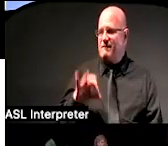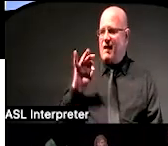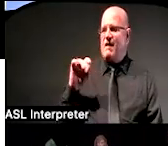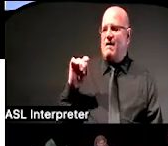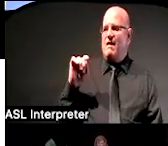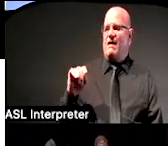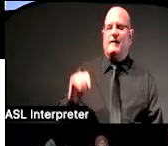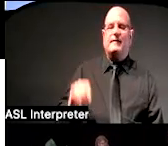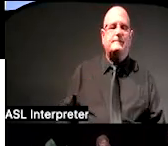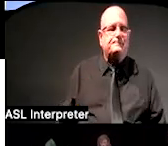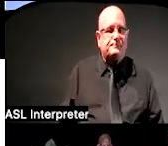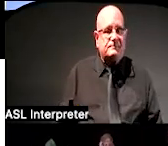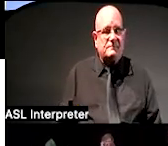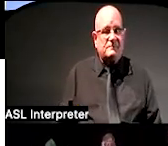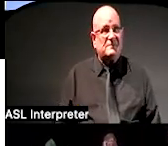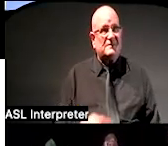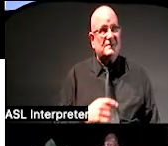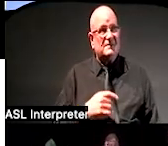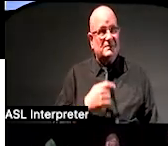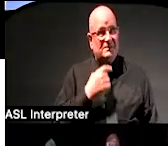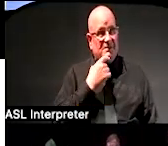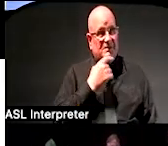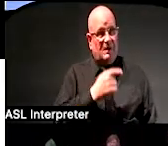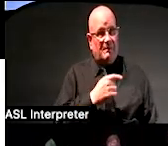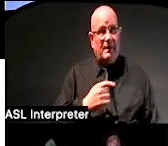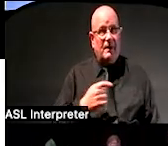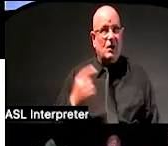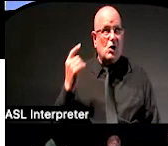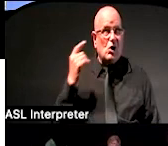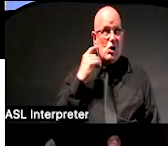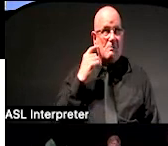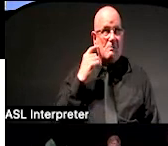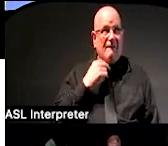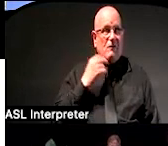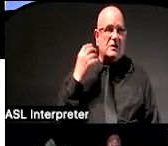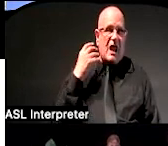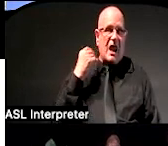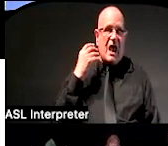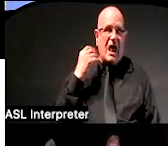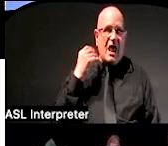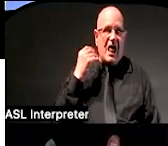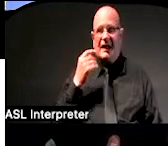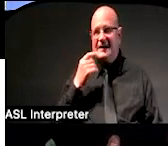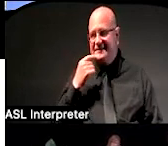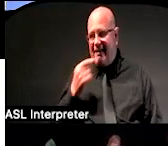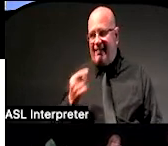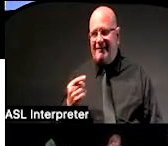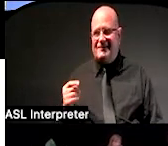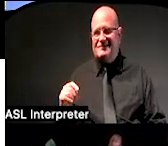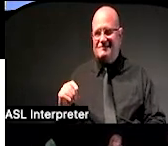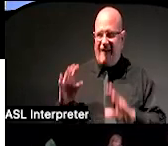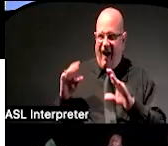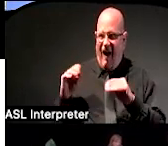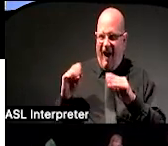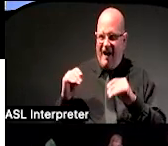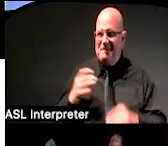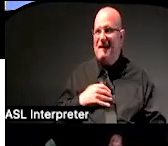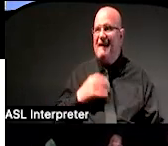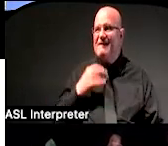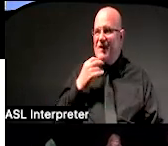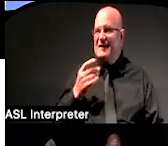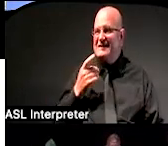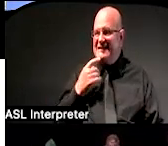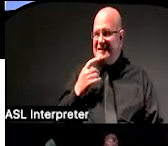Do you know what she told me? She heard my voice in her head talking to her, and my voice was